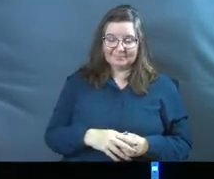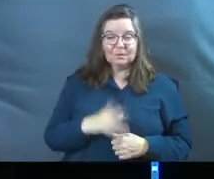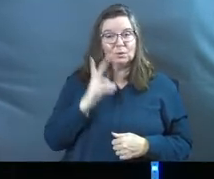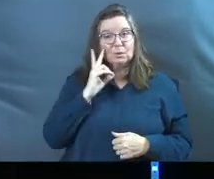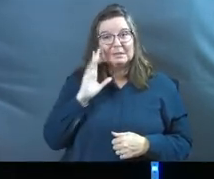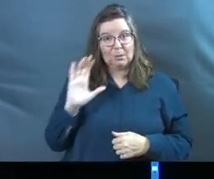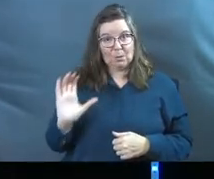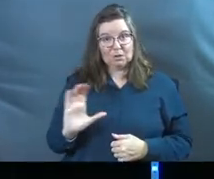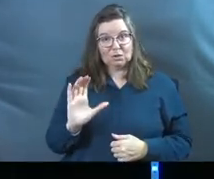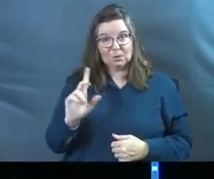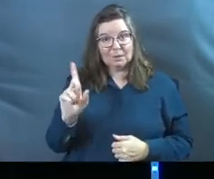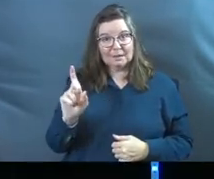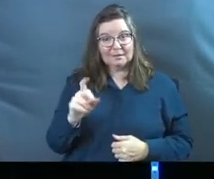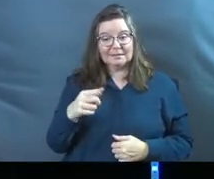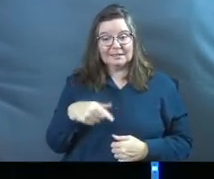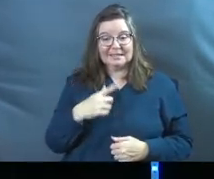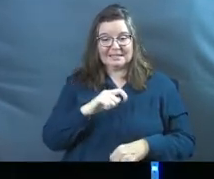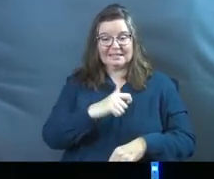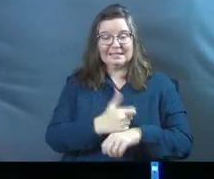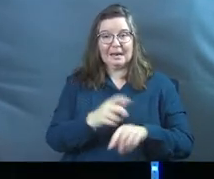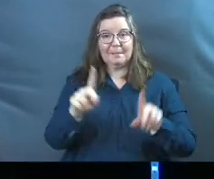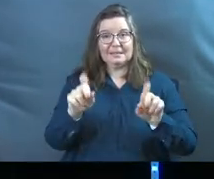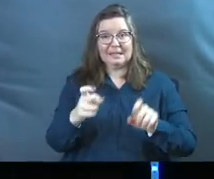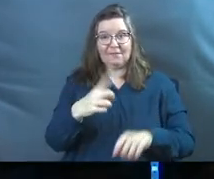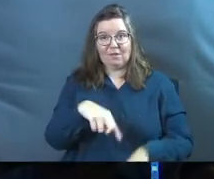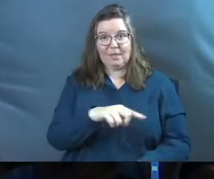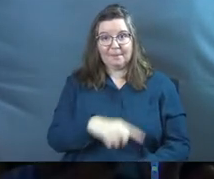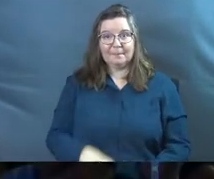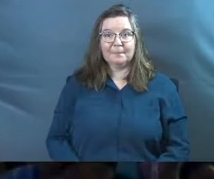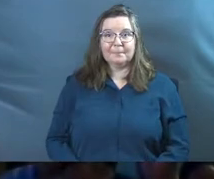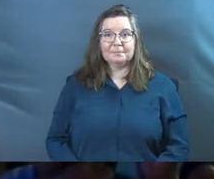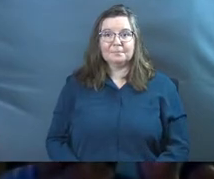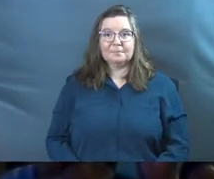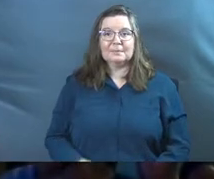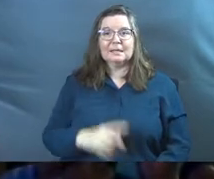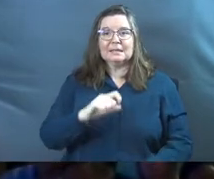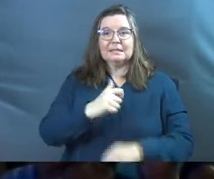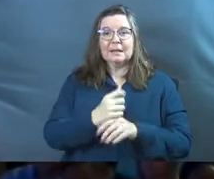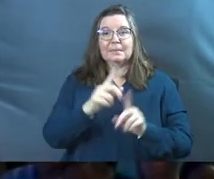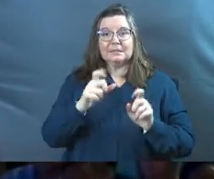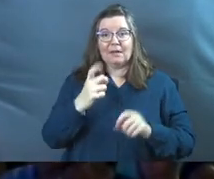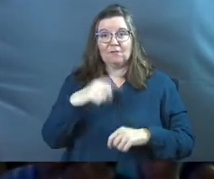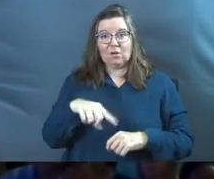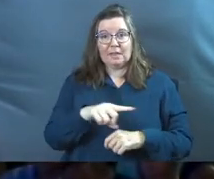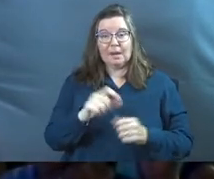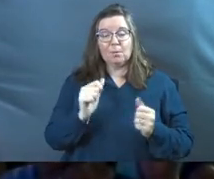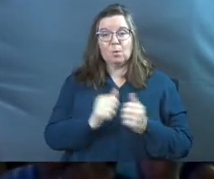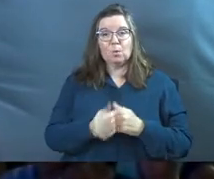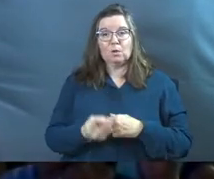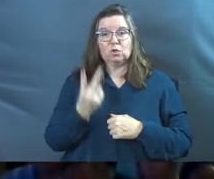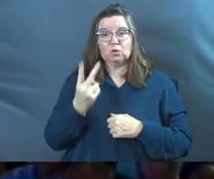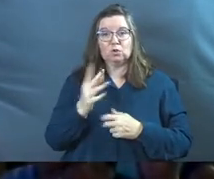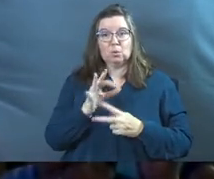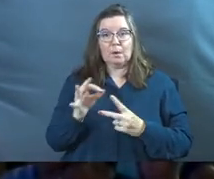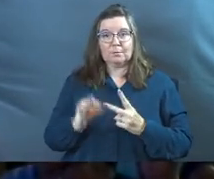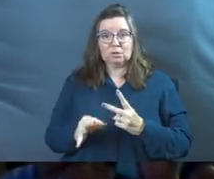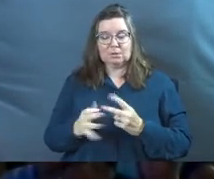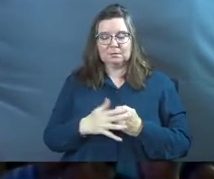Do you see what he's doing? He's setting up a test for them. He's setting up a test for them with two